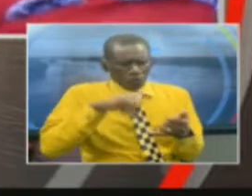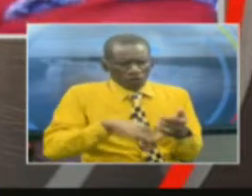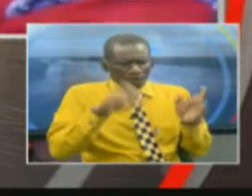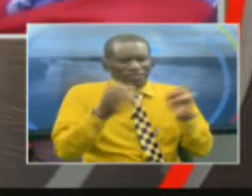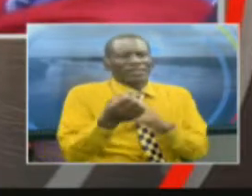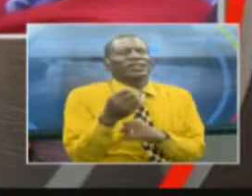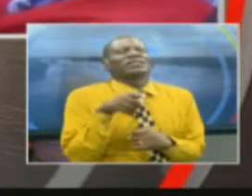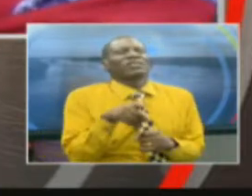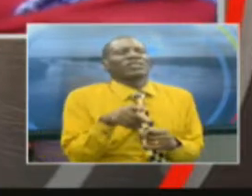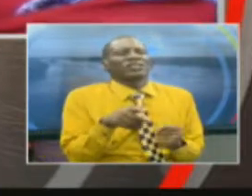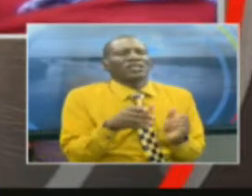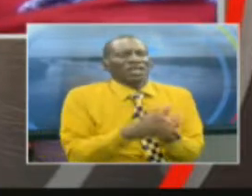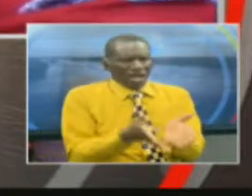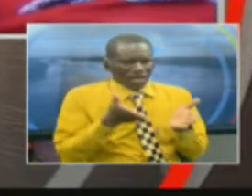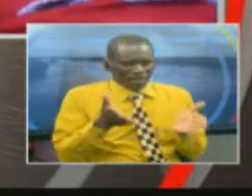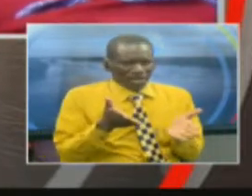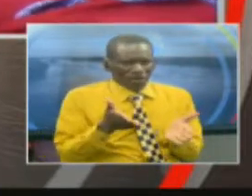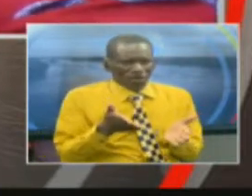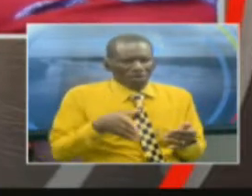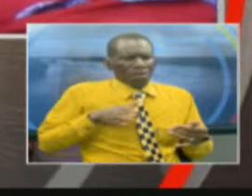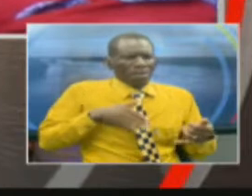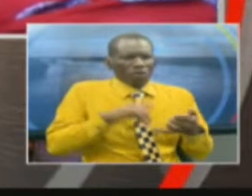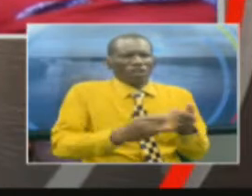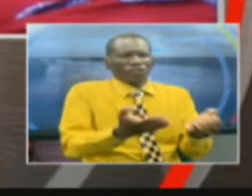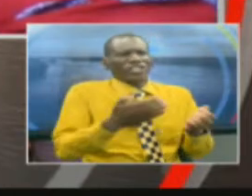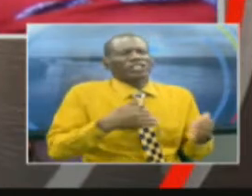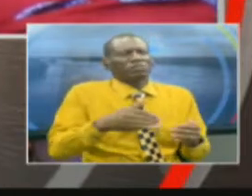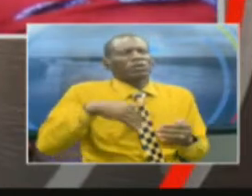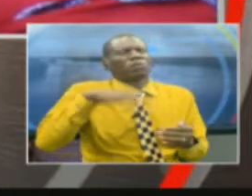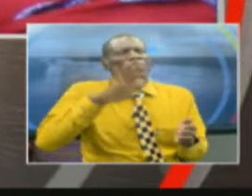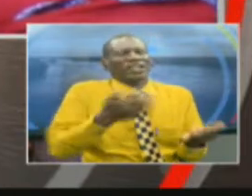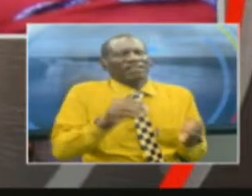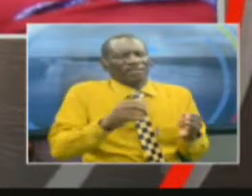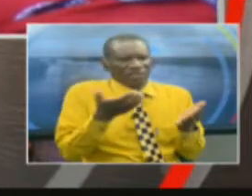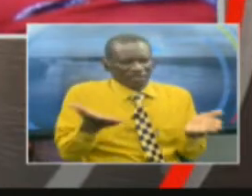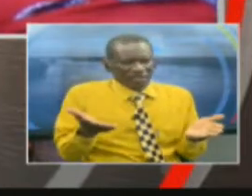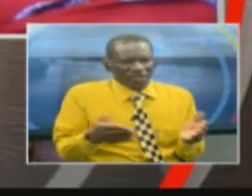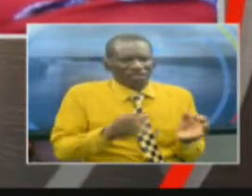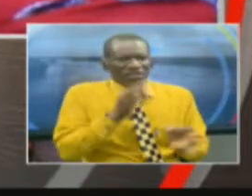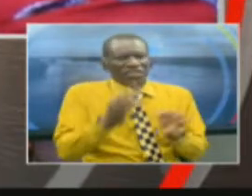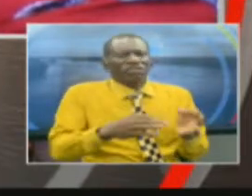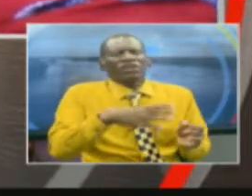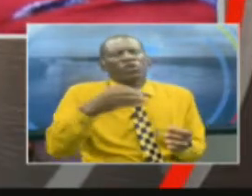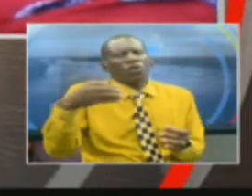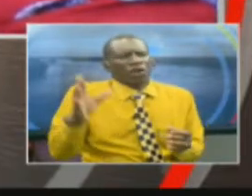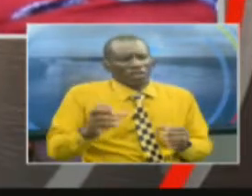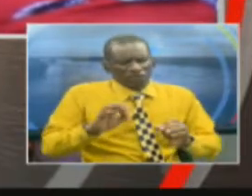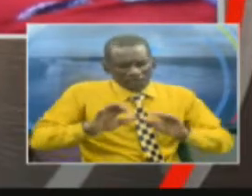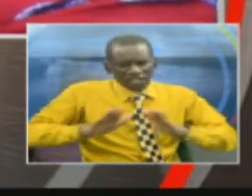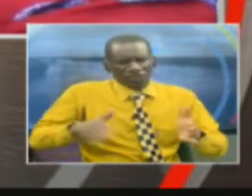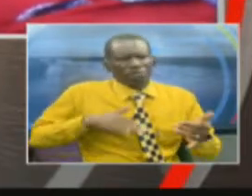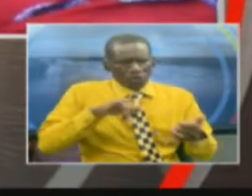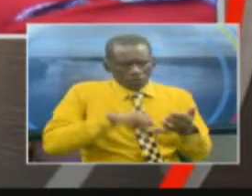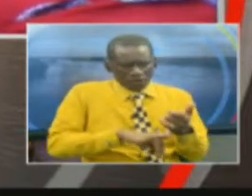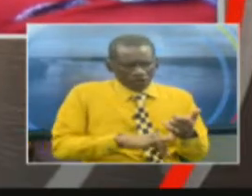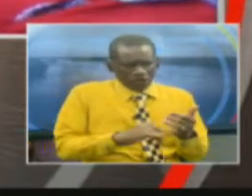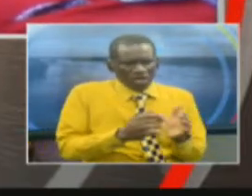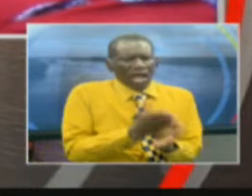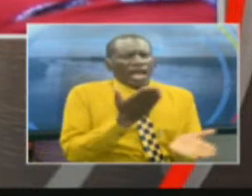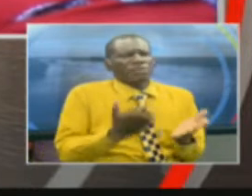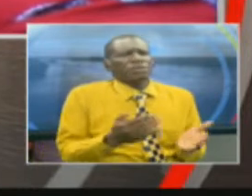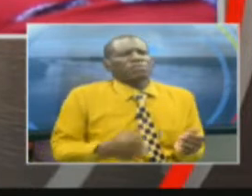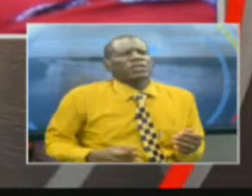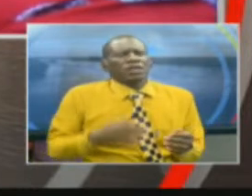her. And now she needs me more than anybody else. So if I go away, leaving her, and maybe she wants to